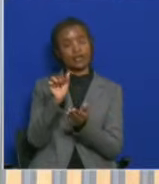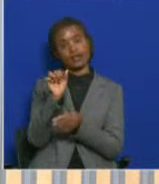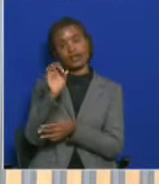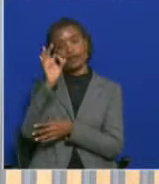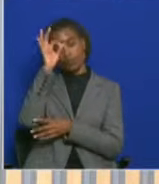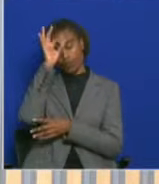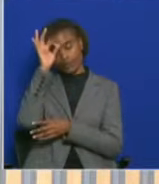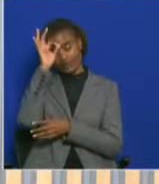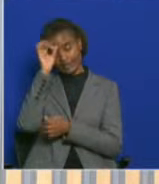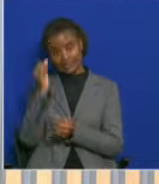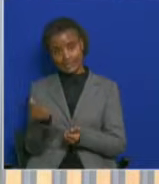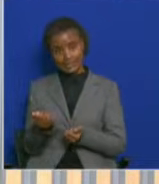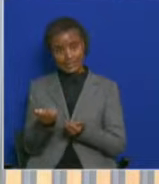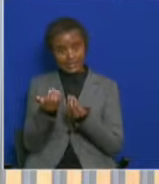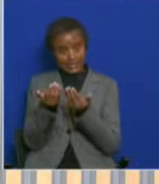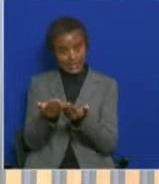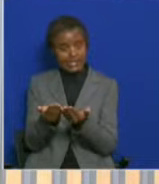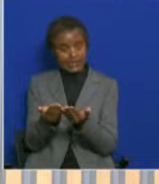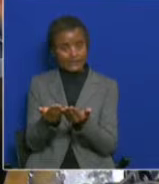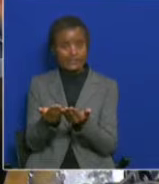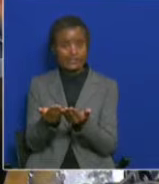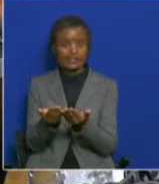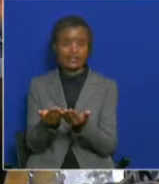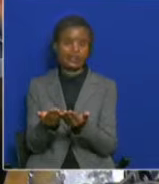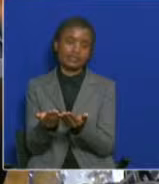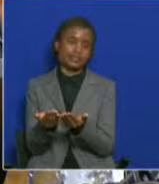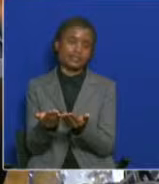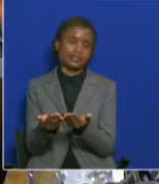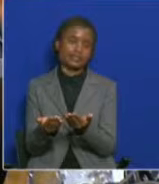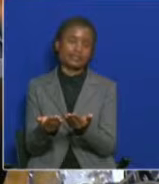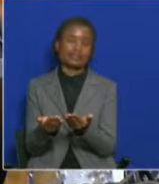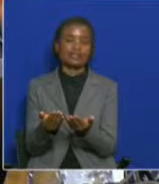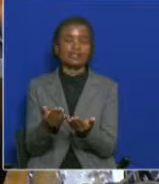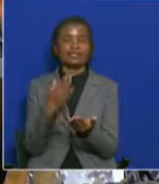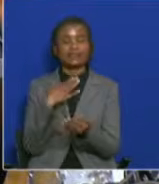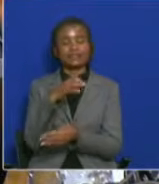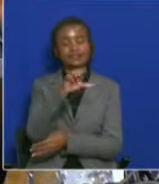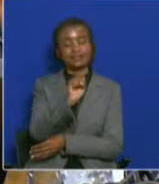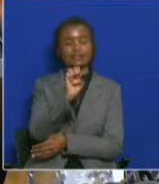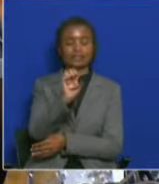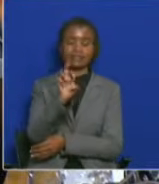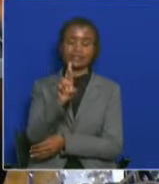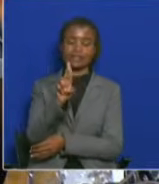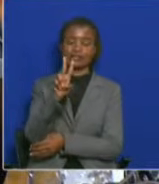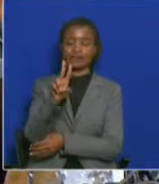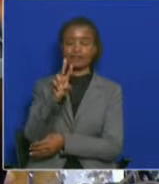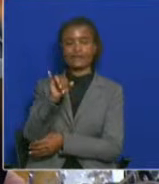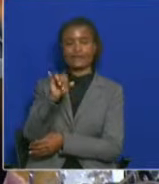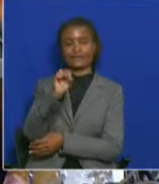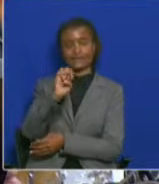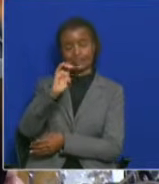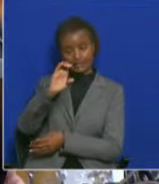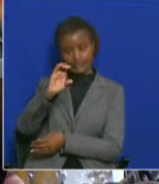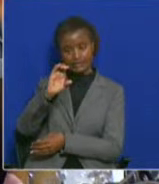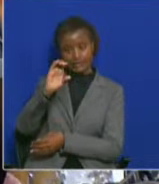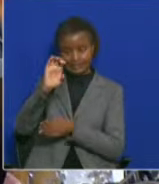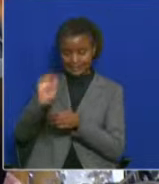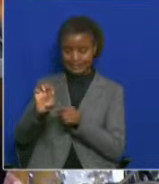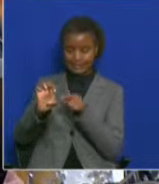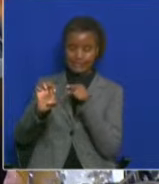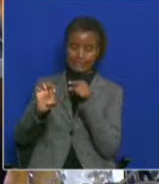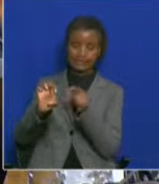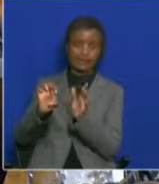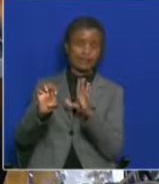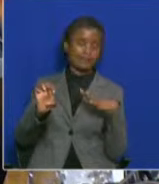service. It's not with subs. Thank you. It may appear unimportant, but it's actually very important. Noted,